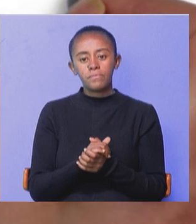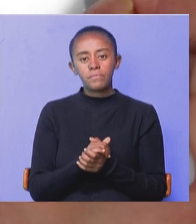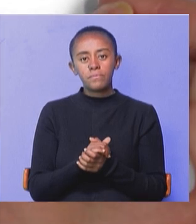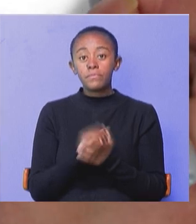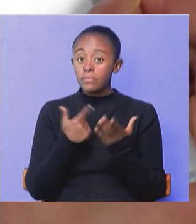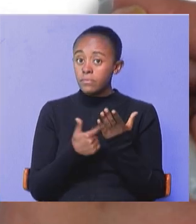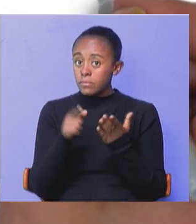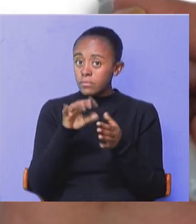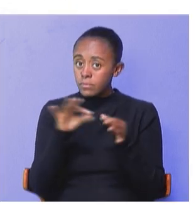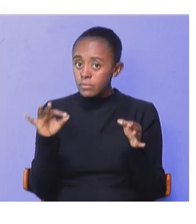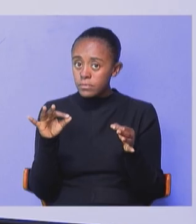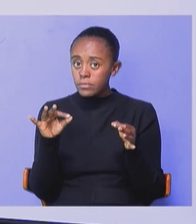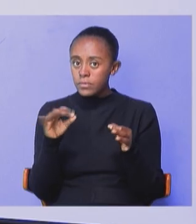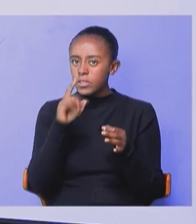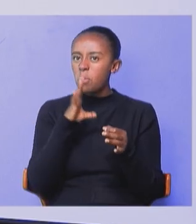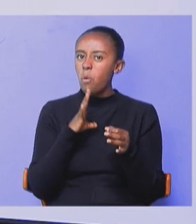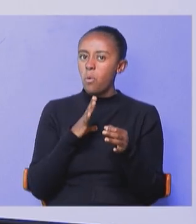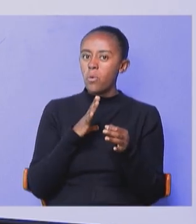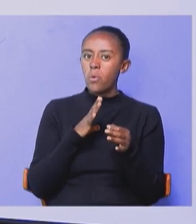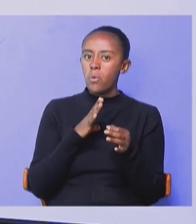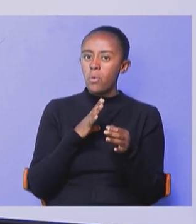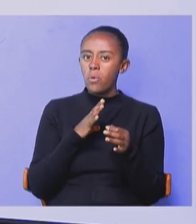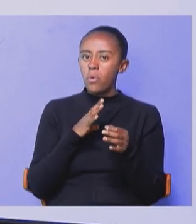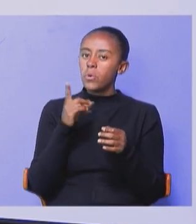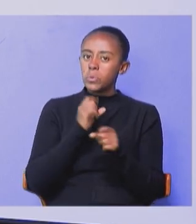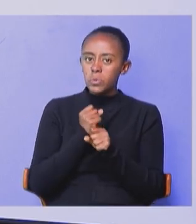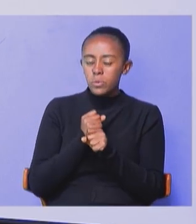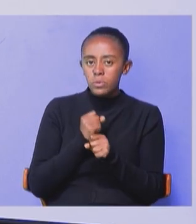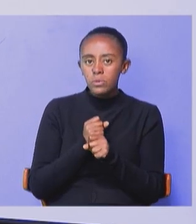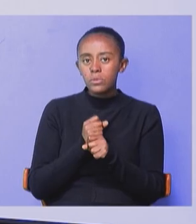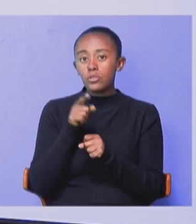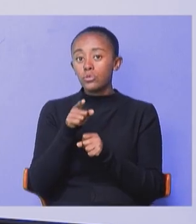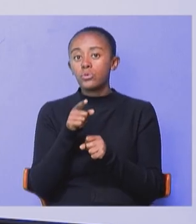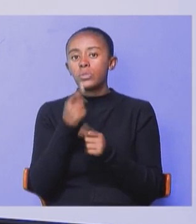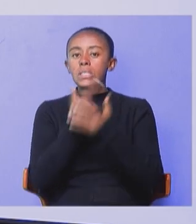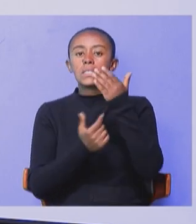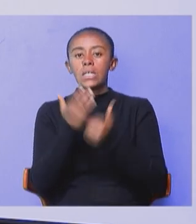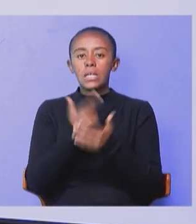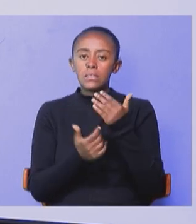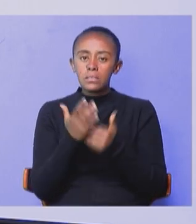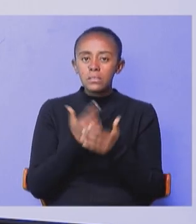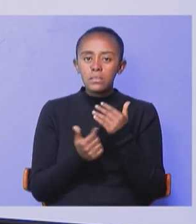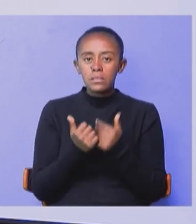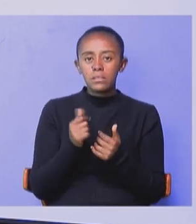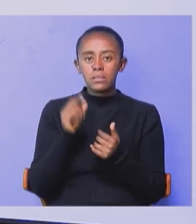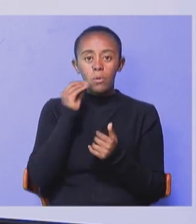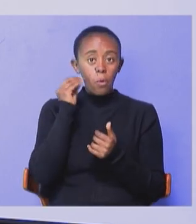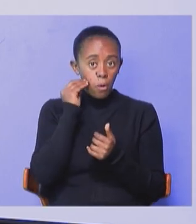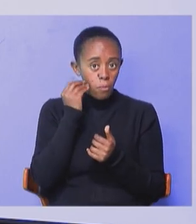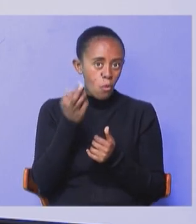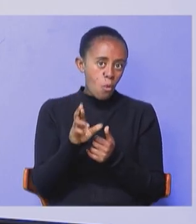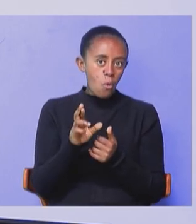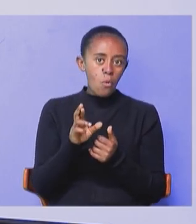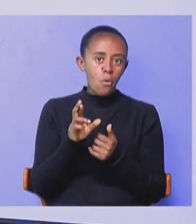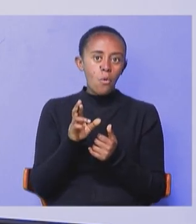So in this case, someone has asked you to do something, or you are discussing being at home or